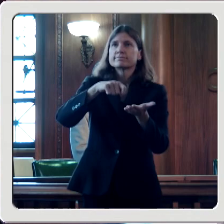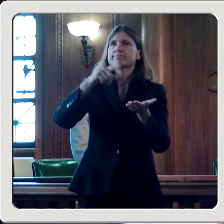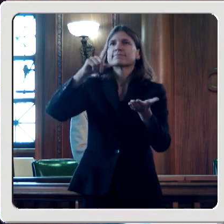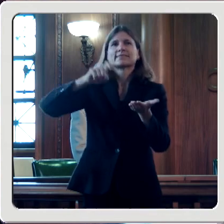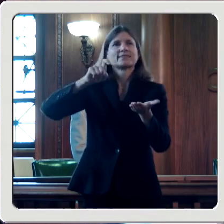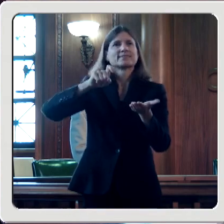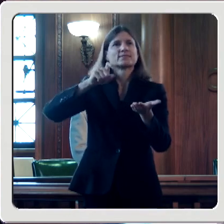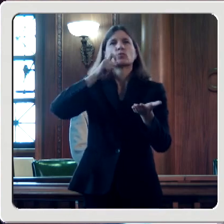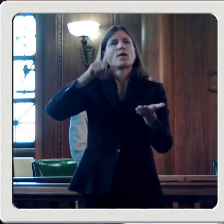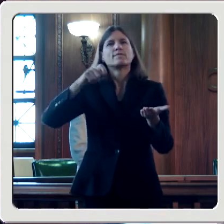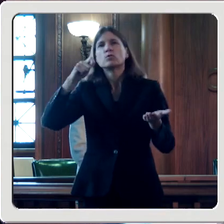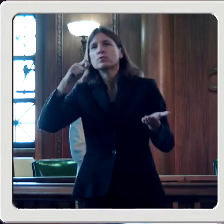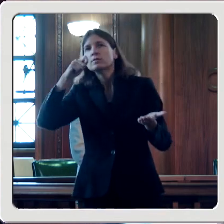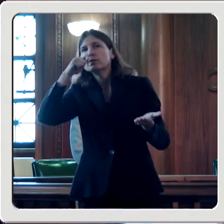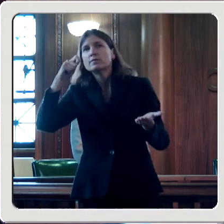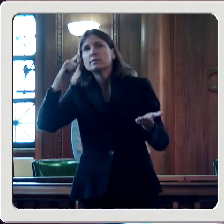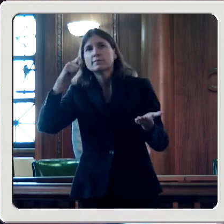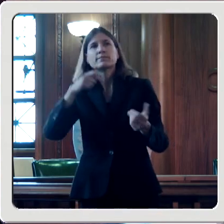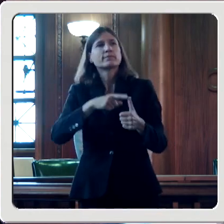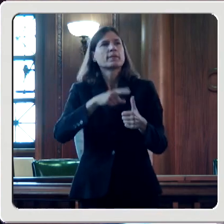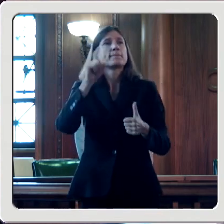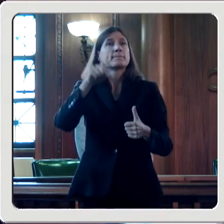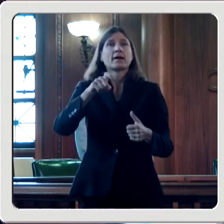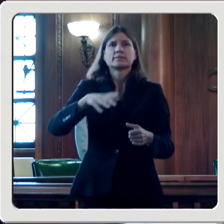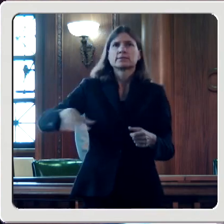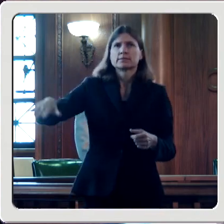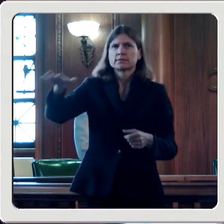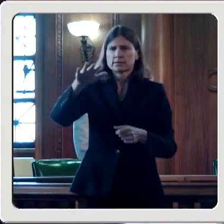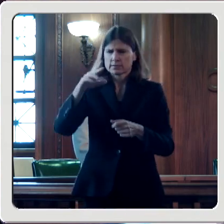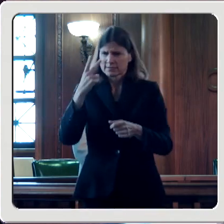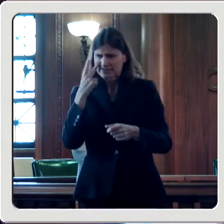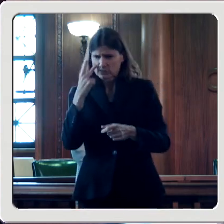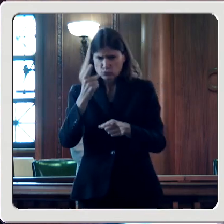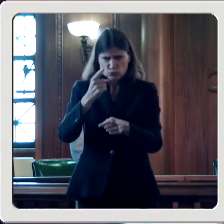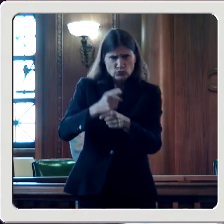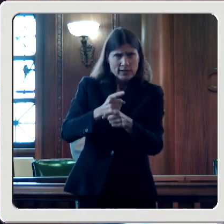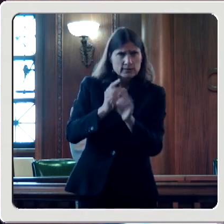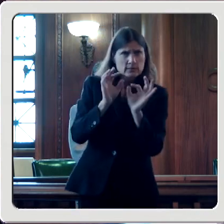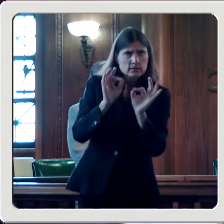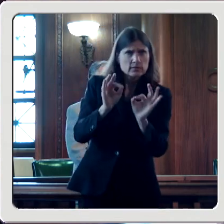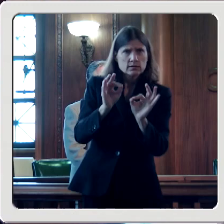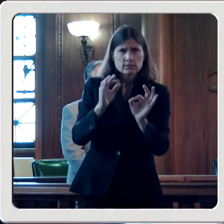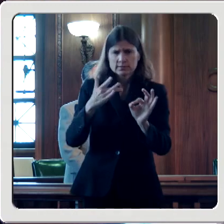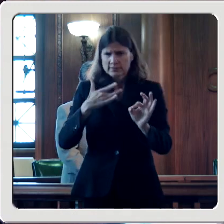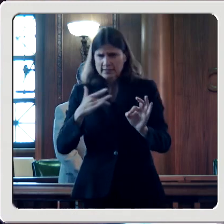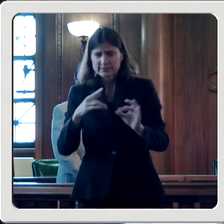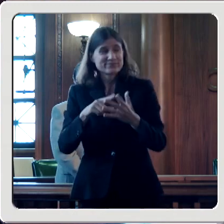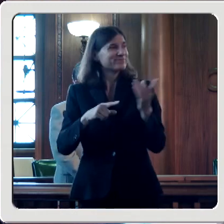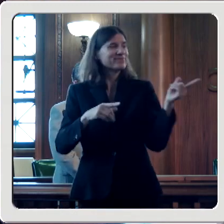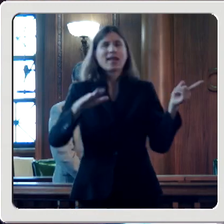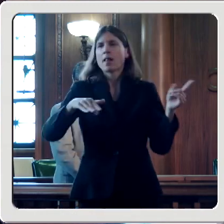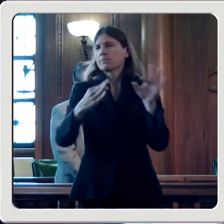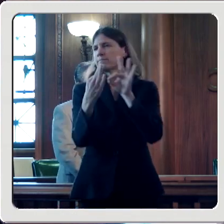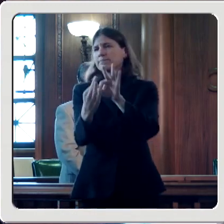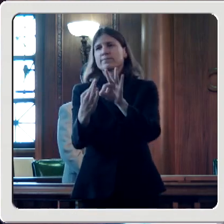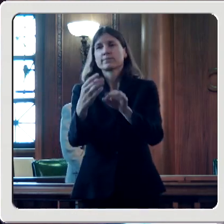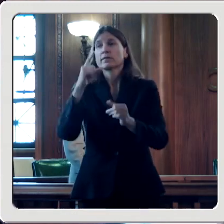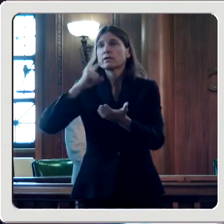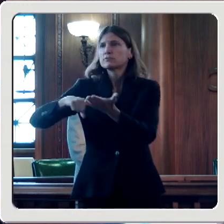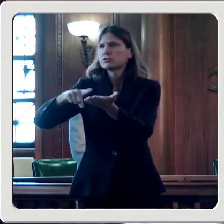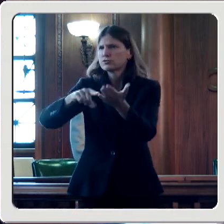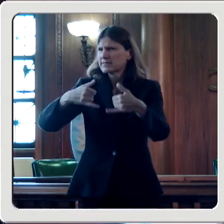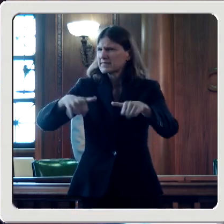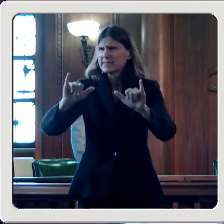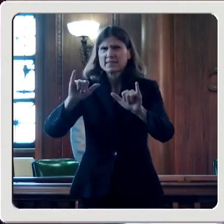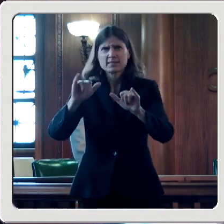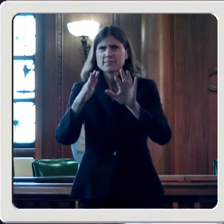in a hospital, you want it to be highly sensitive and highly specific. On the other hand, if you were screening a whole bunch of people, let's say for